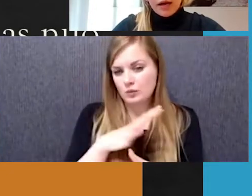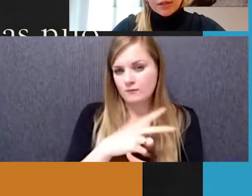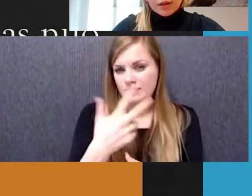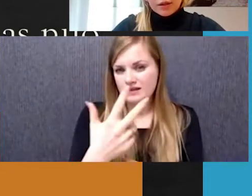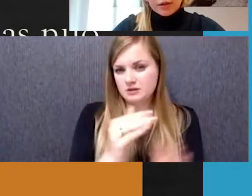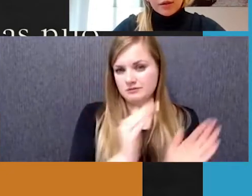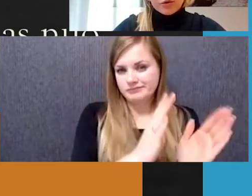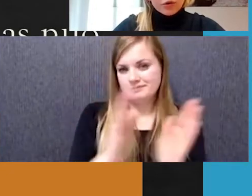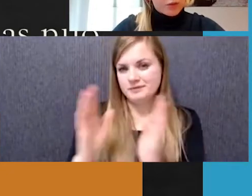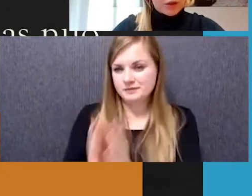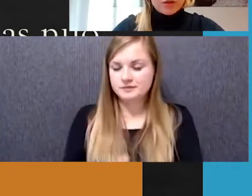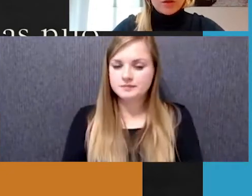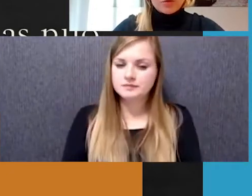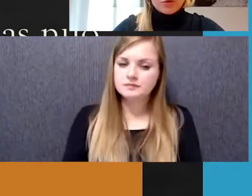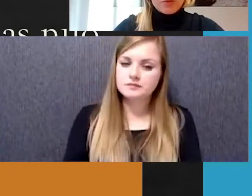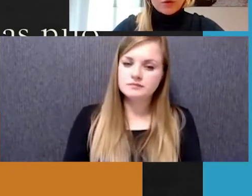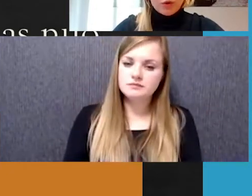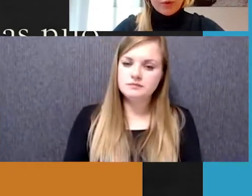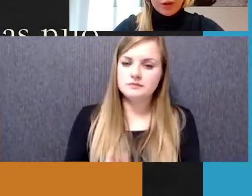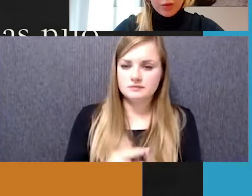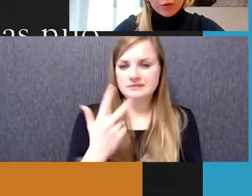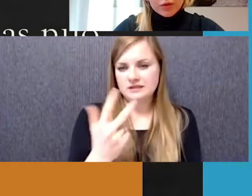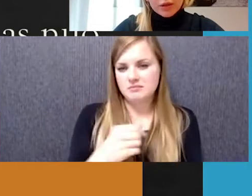of being dangerous.